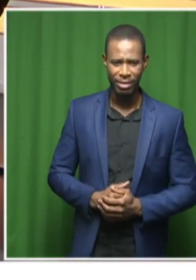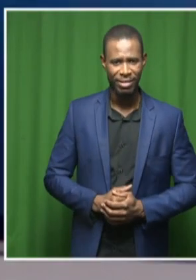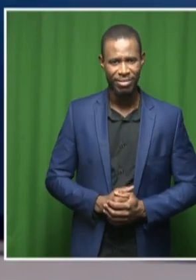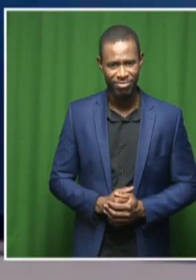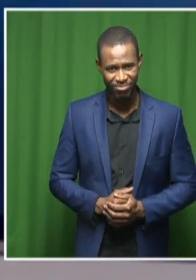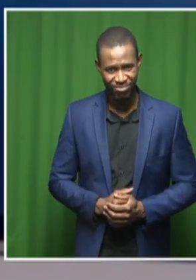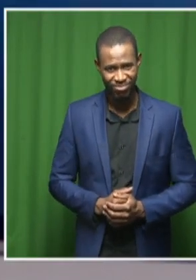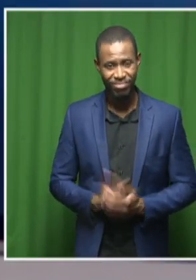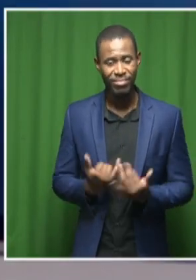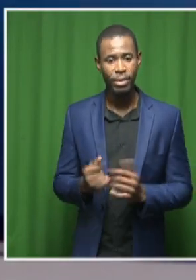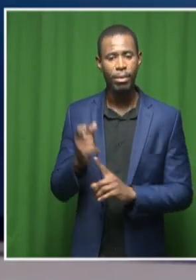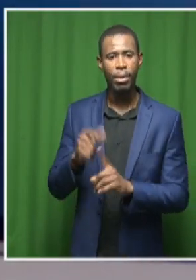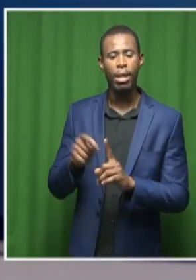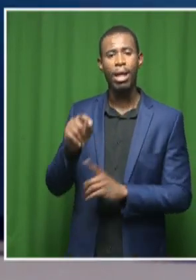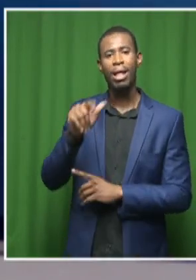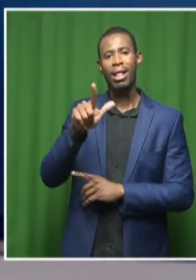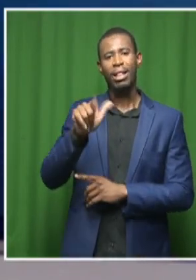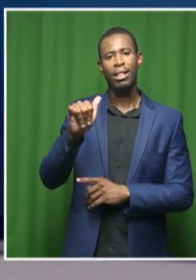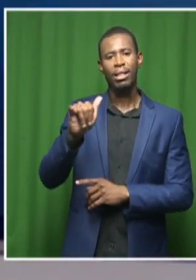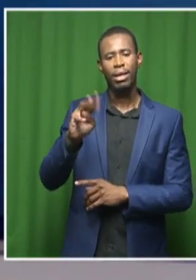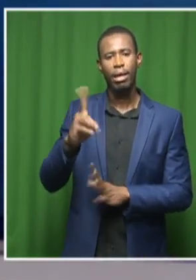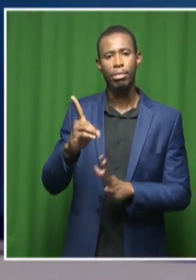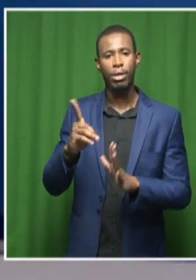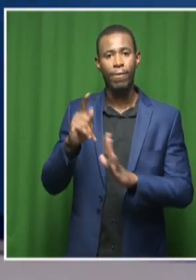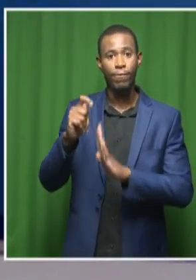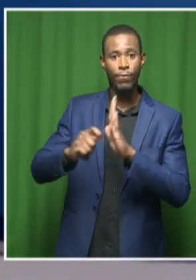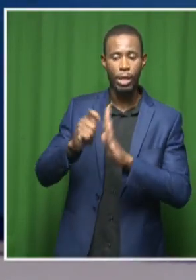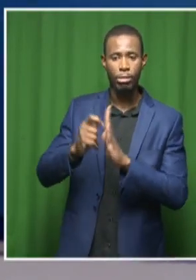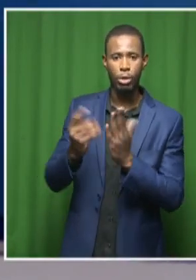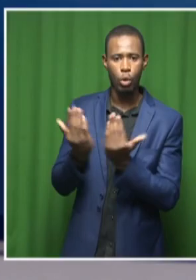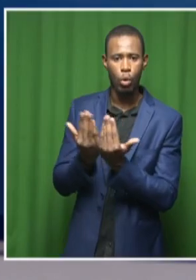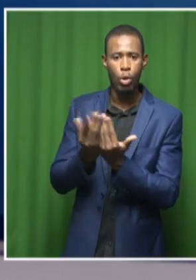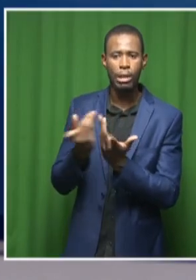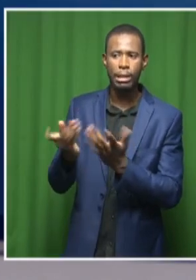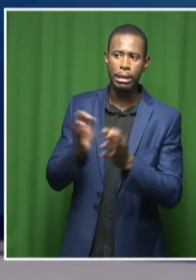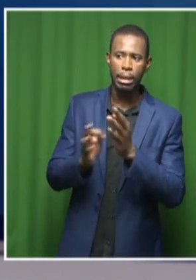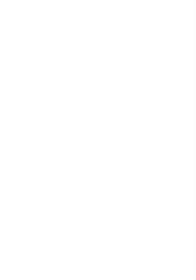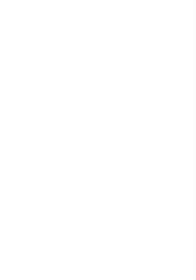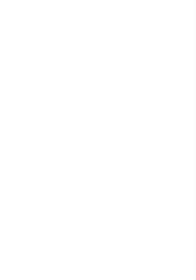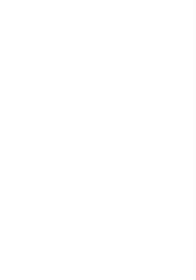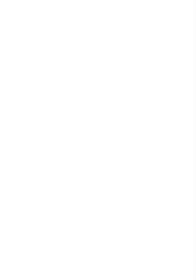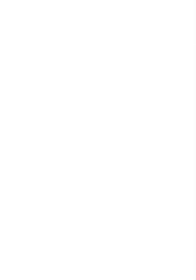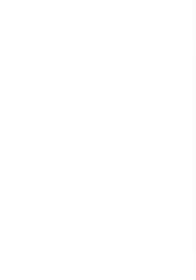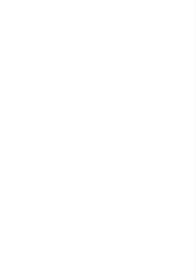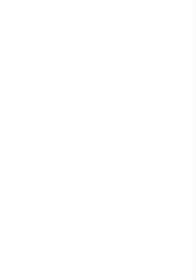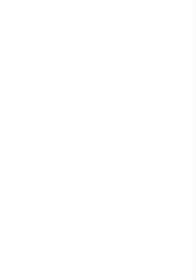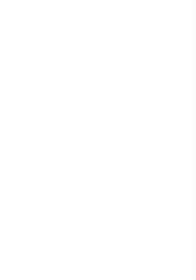to the founder of Leaders in Motion Academy, Thato Molamu, on their upcoming film and digital skills workshop.